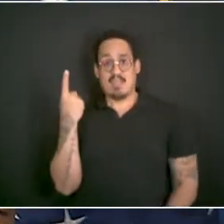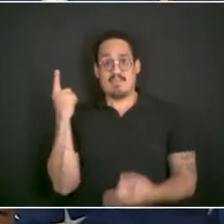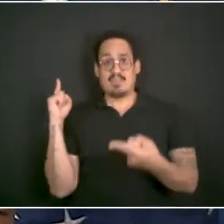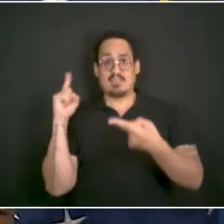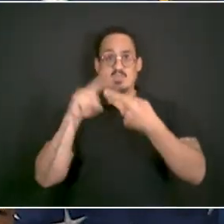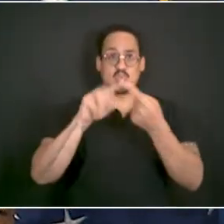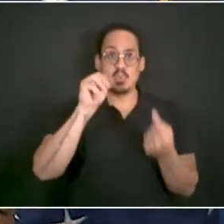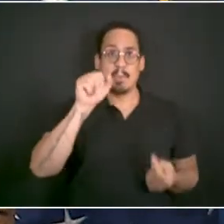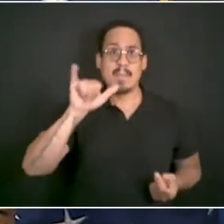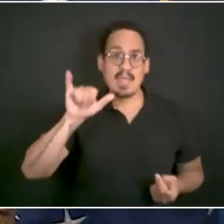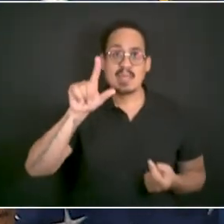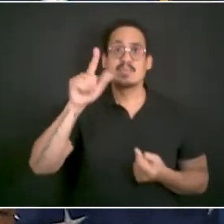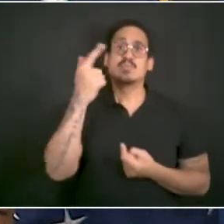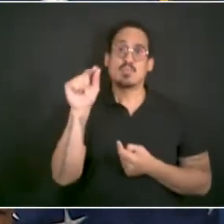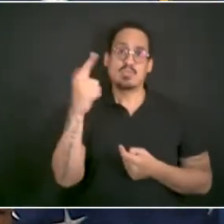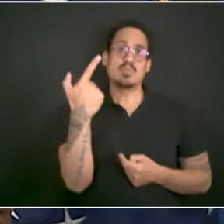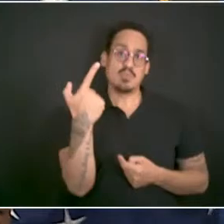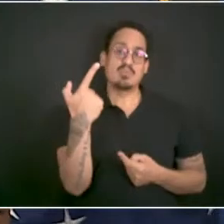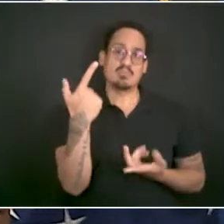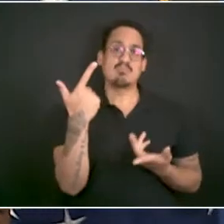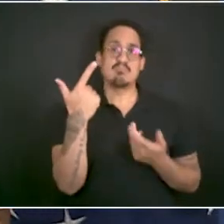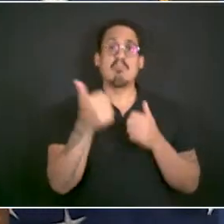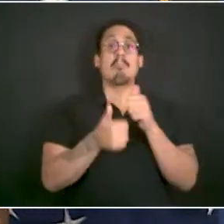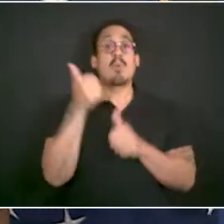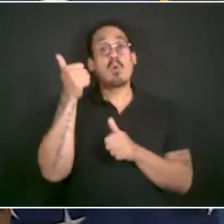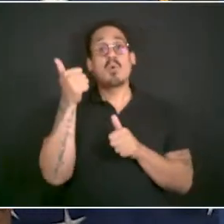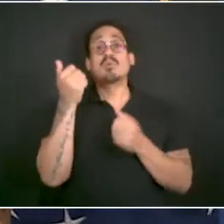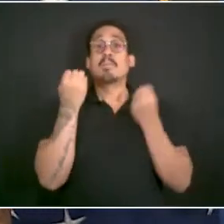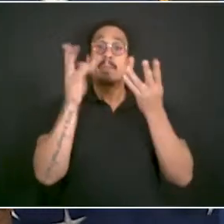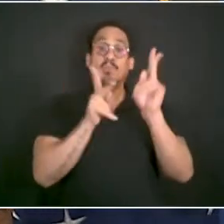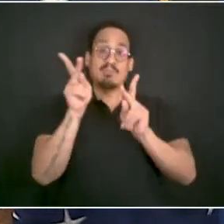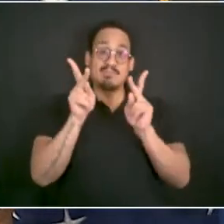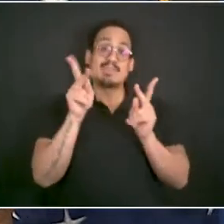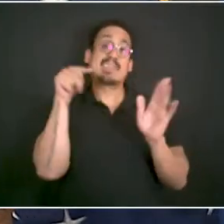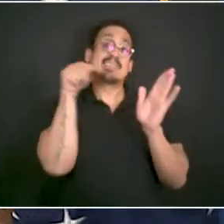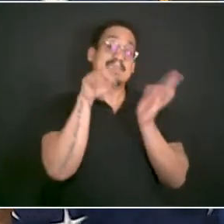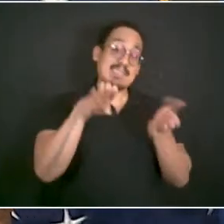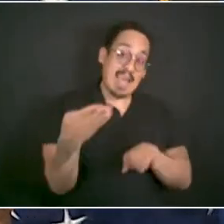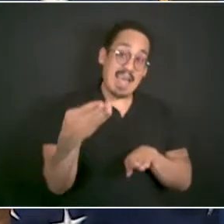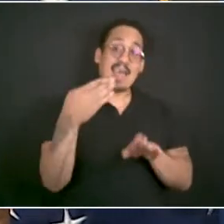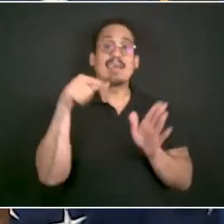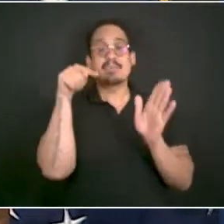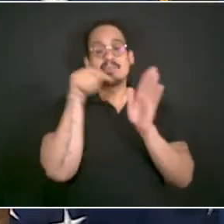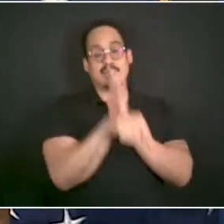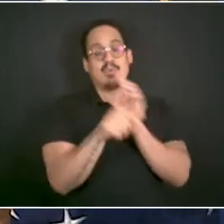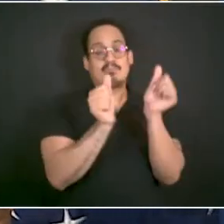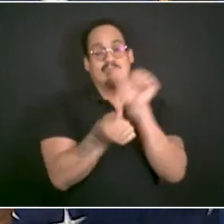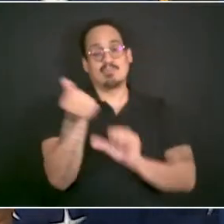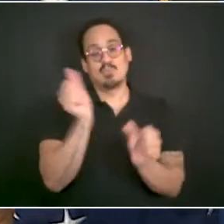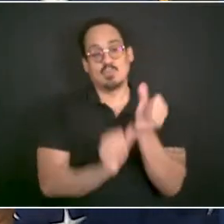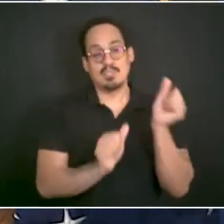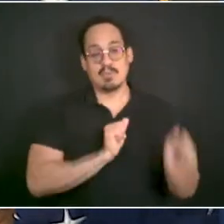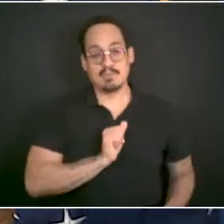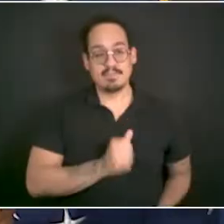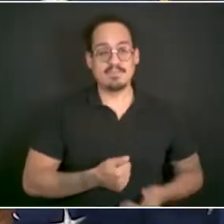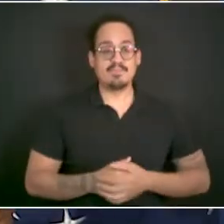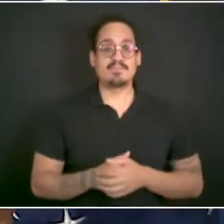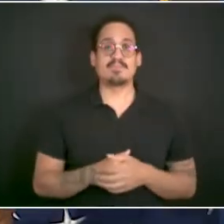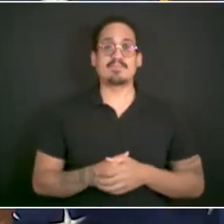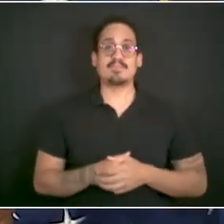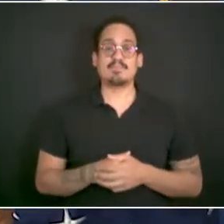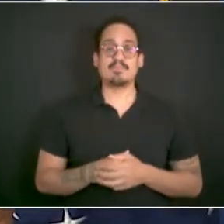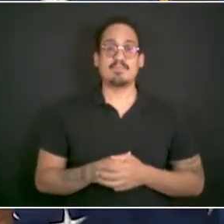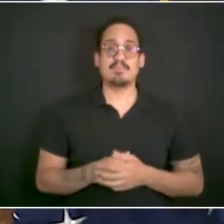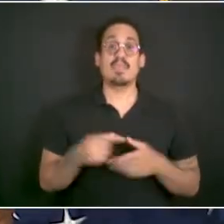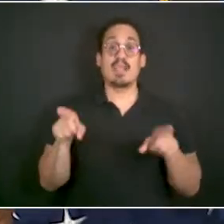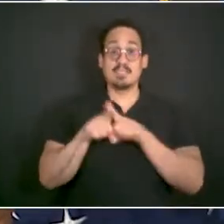4 times those killed died by suicide. So you got 7,064 killed in action, but as of May 2021,